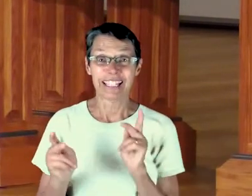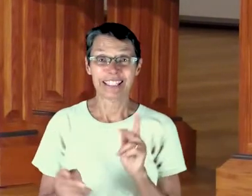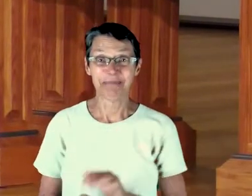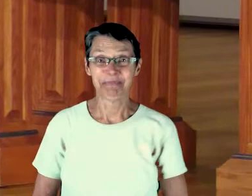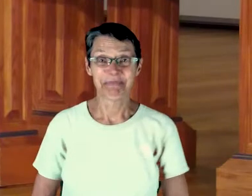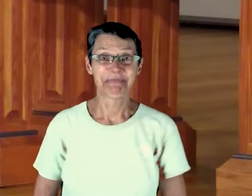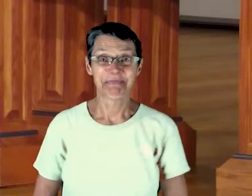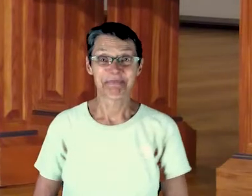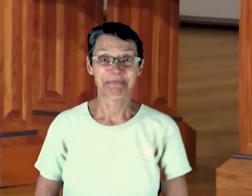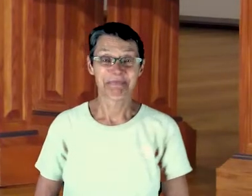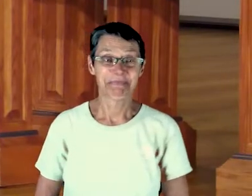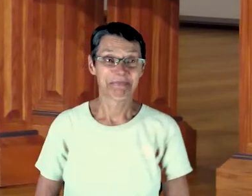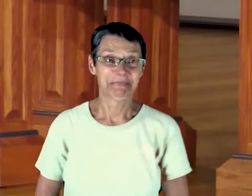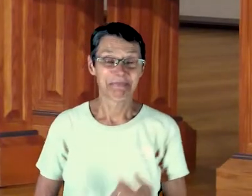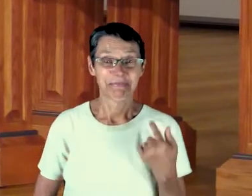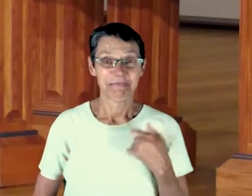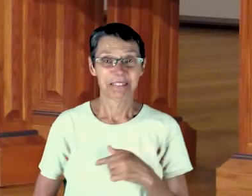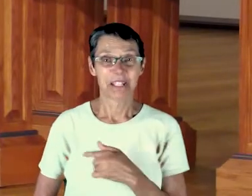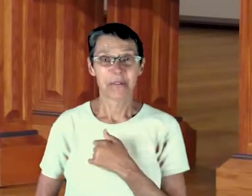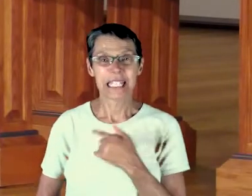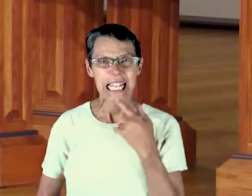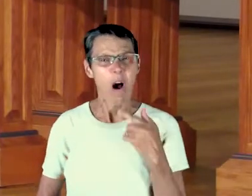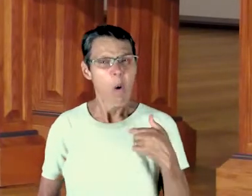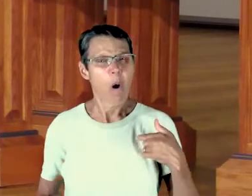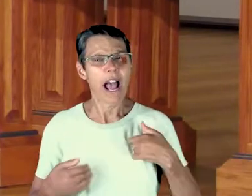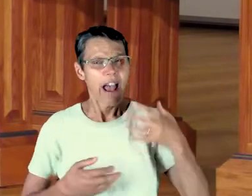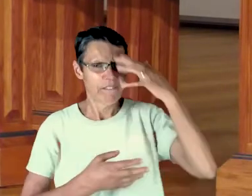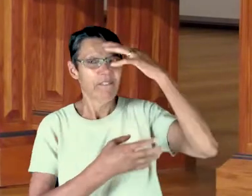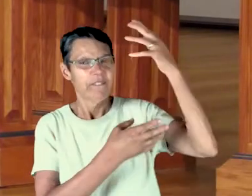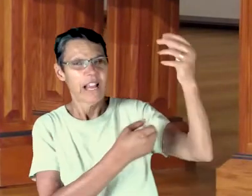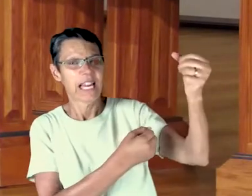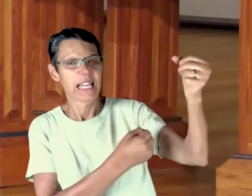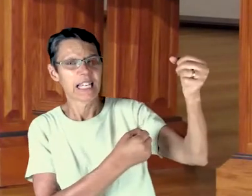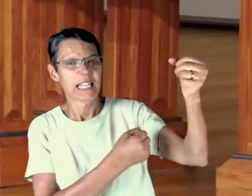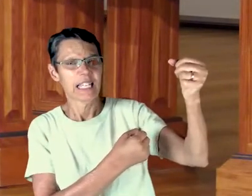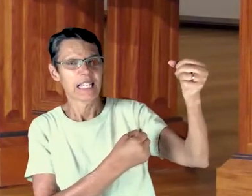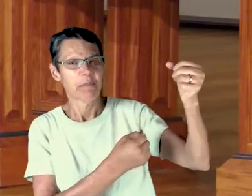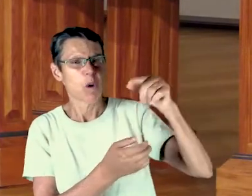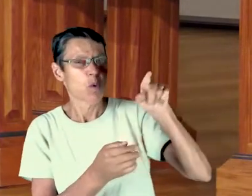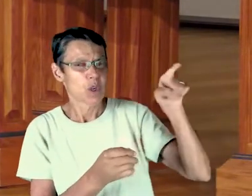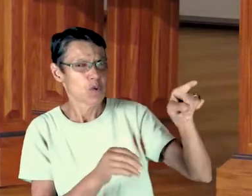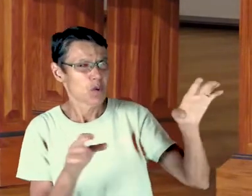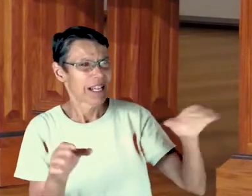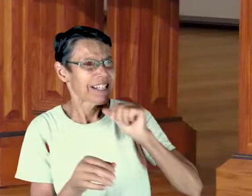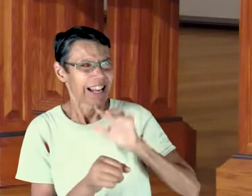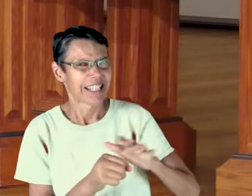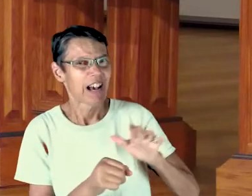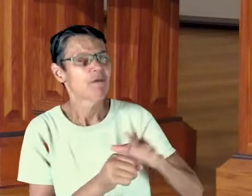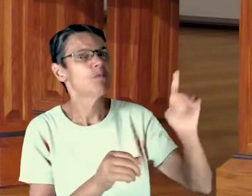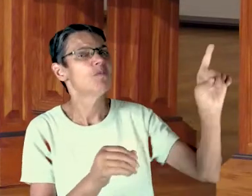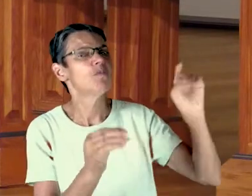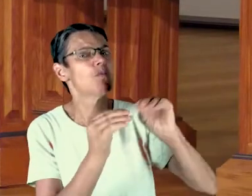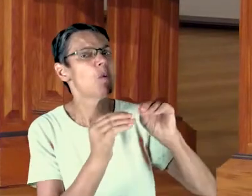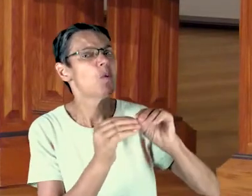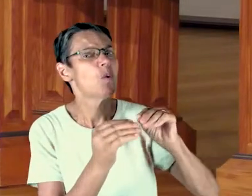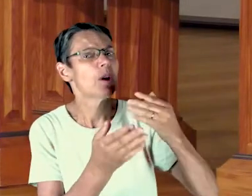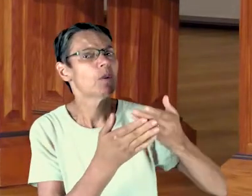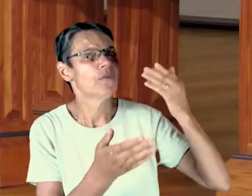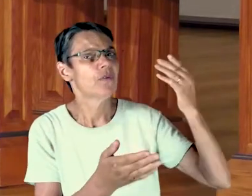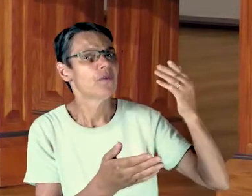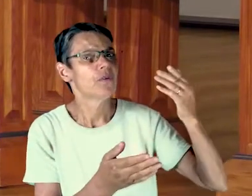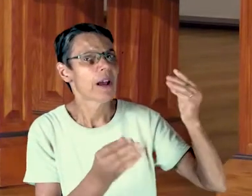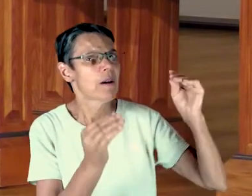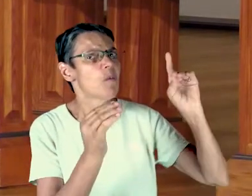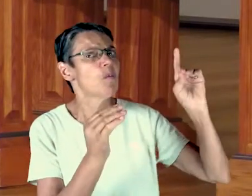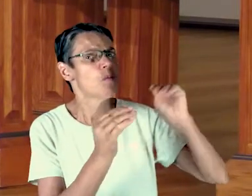We're kind of a people of, I have faith, but what you've done isn't quite enough. Could I have more and more